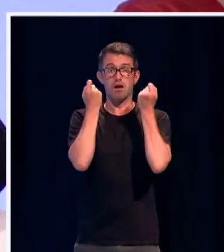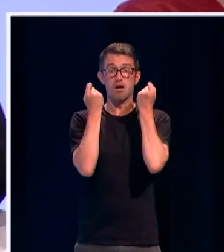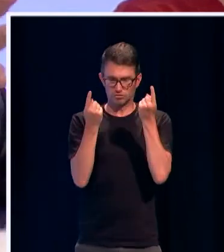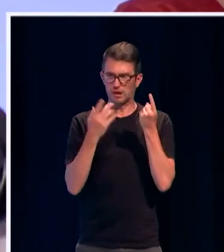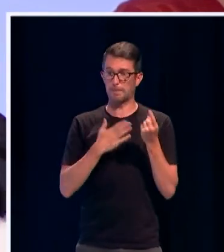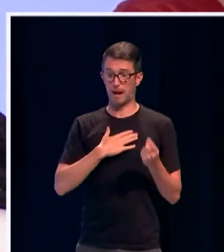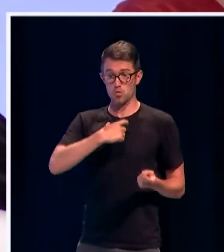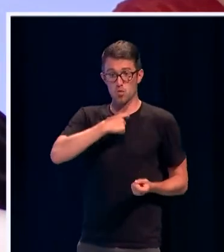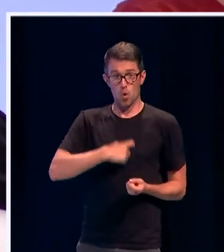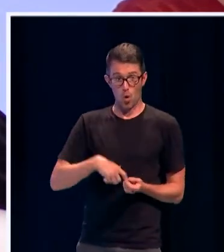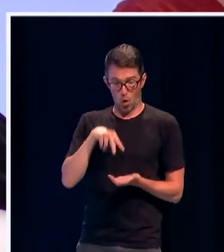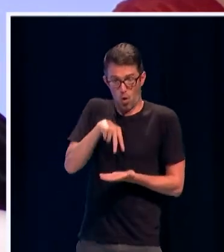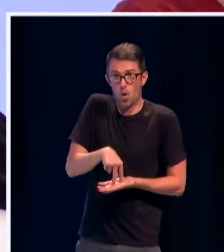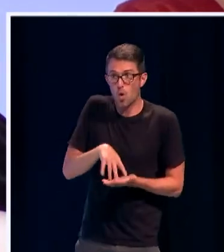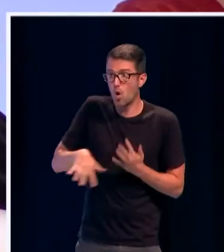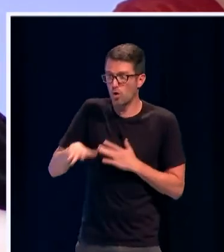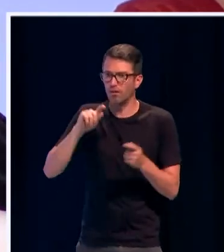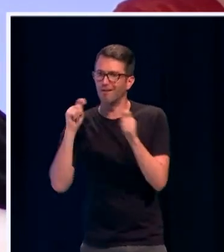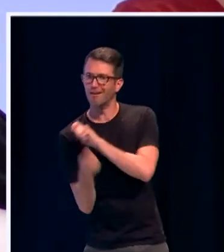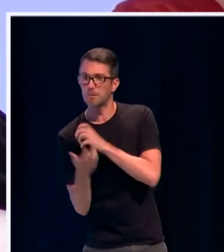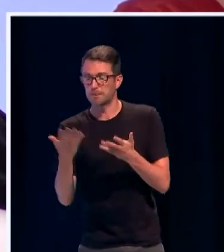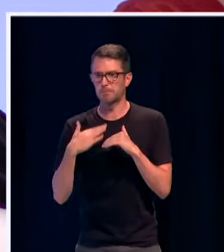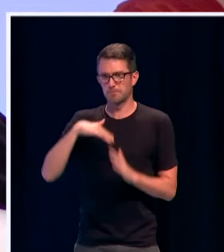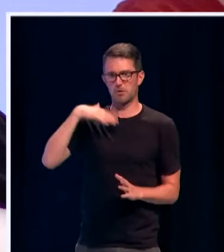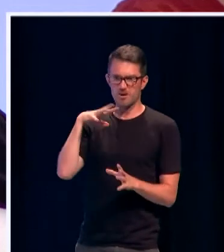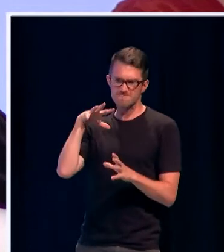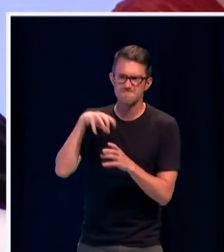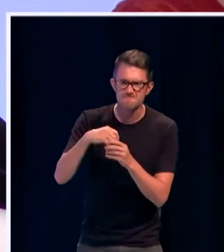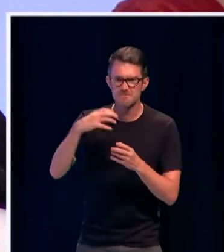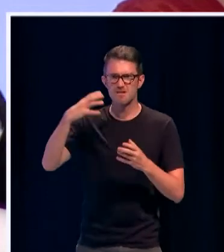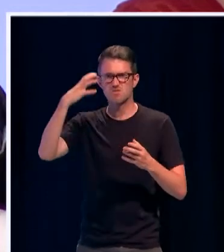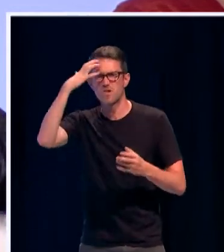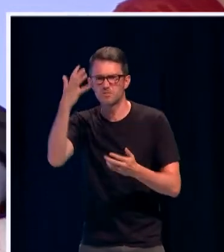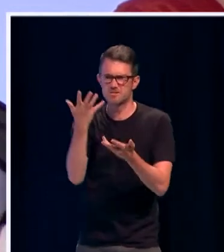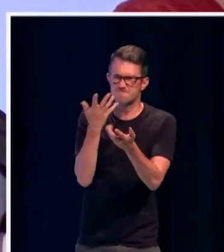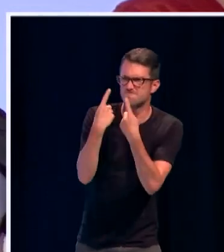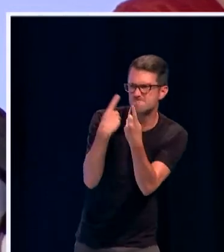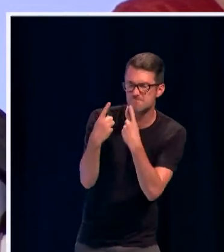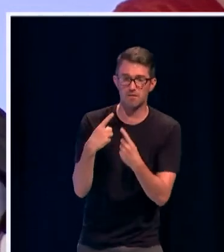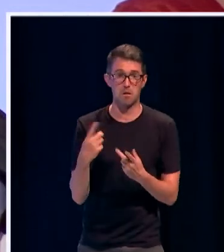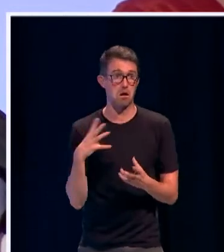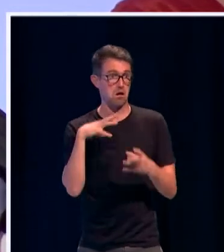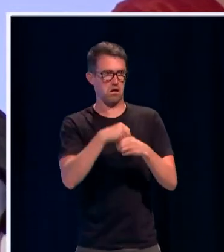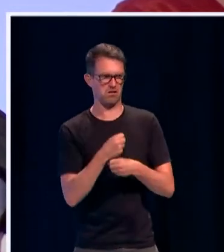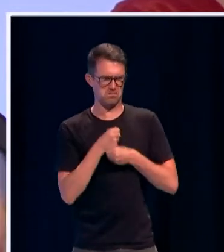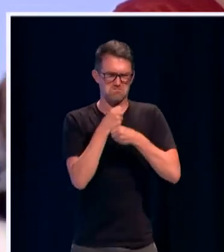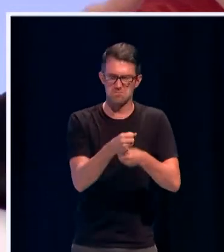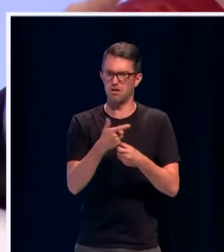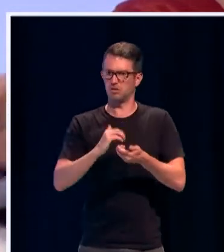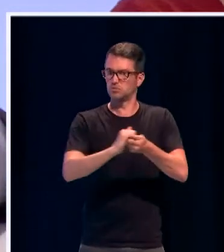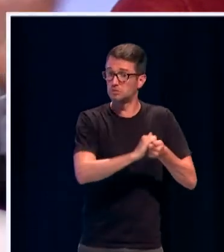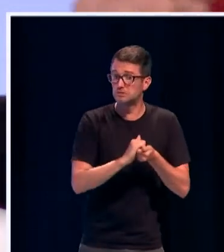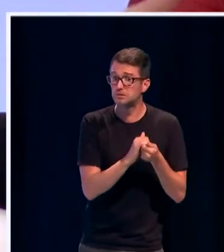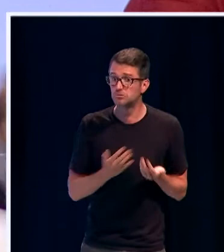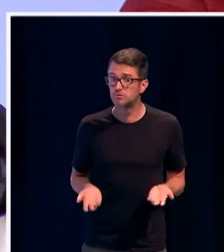negotiation with the other organizations, in negotiations of facilities like